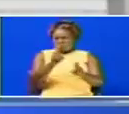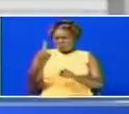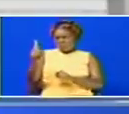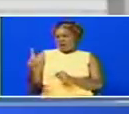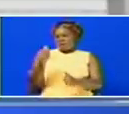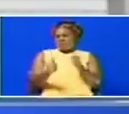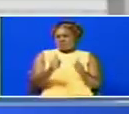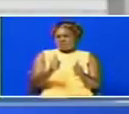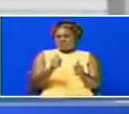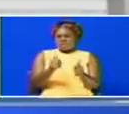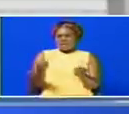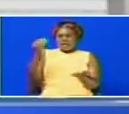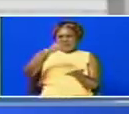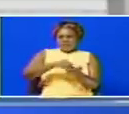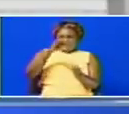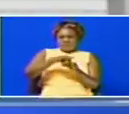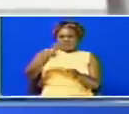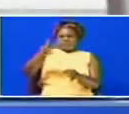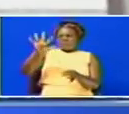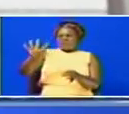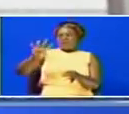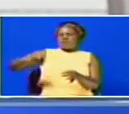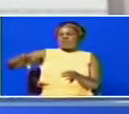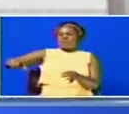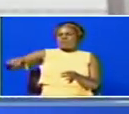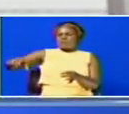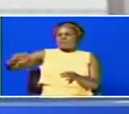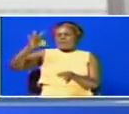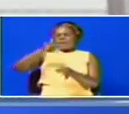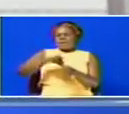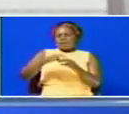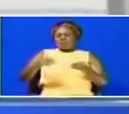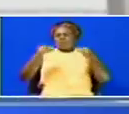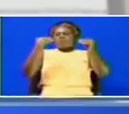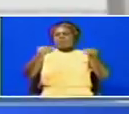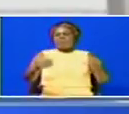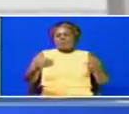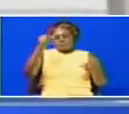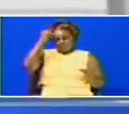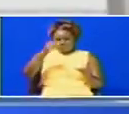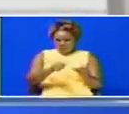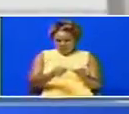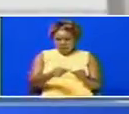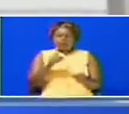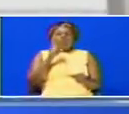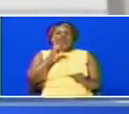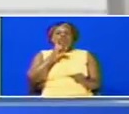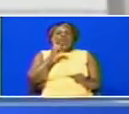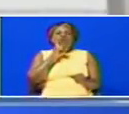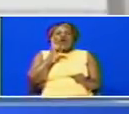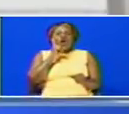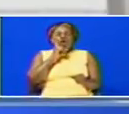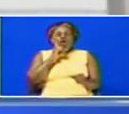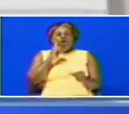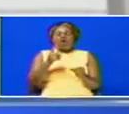them is about the repeat polls in the 25 constituencies in which the election was postponed. Bearing in mind, Yvonne, tomorrow rehearsals get